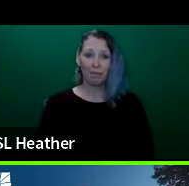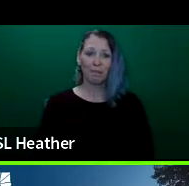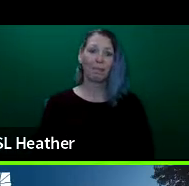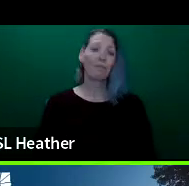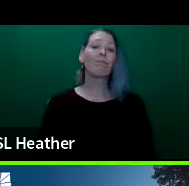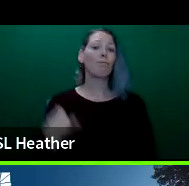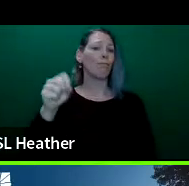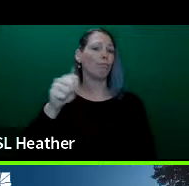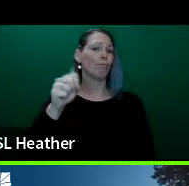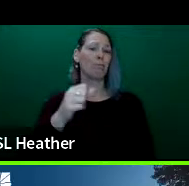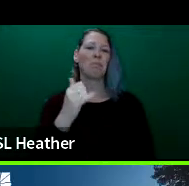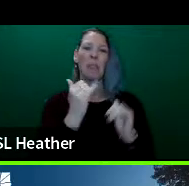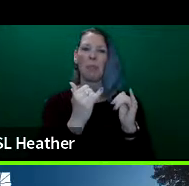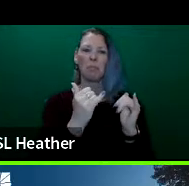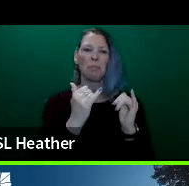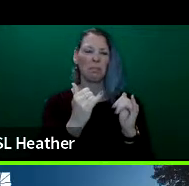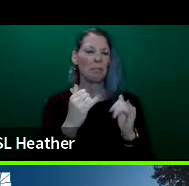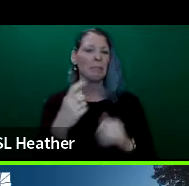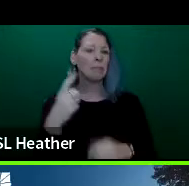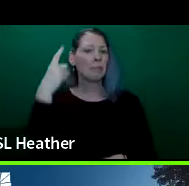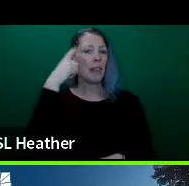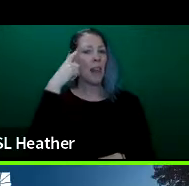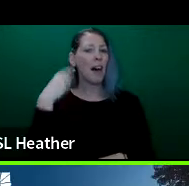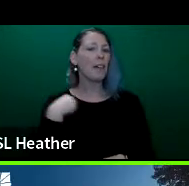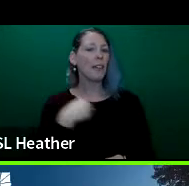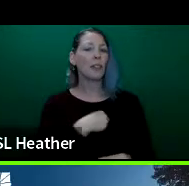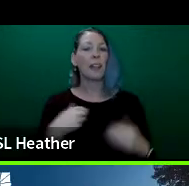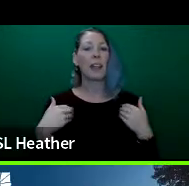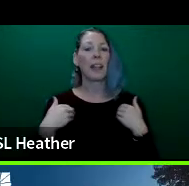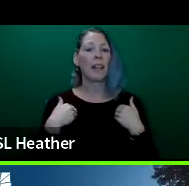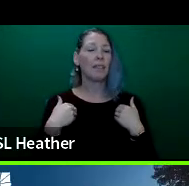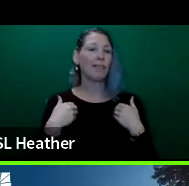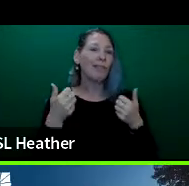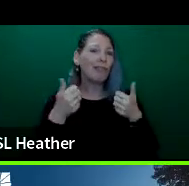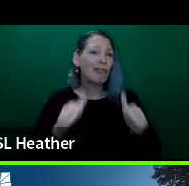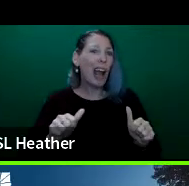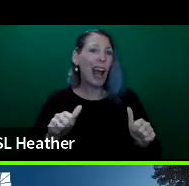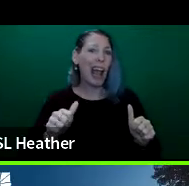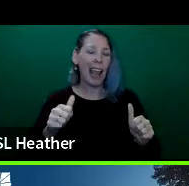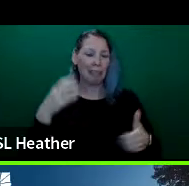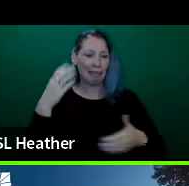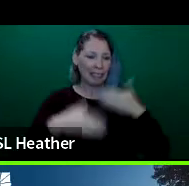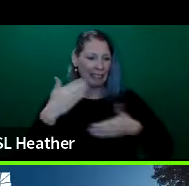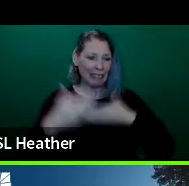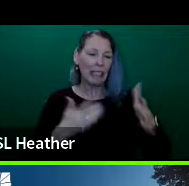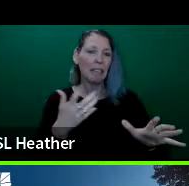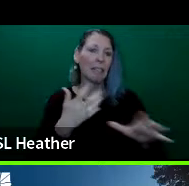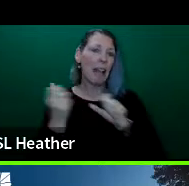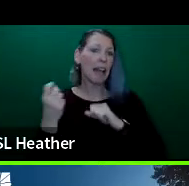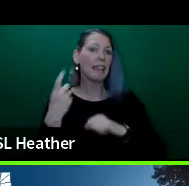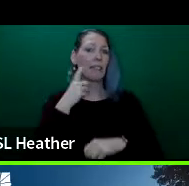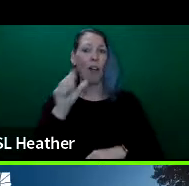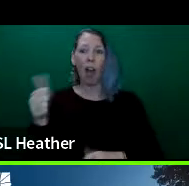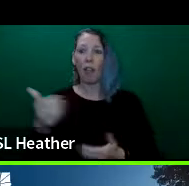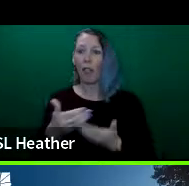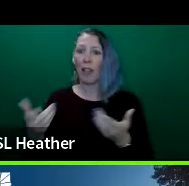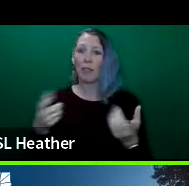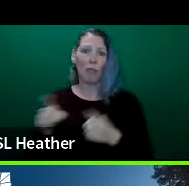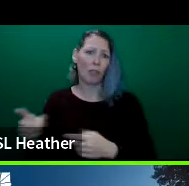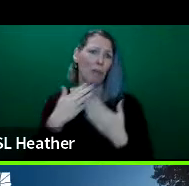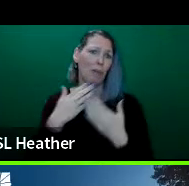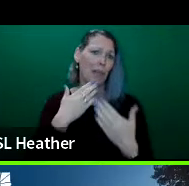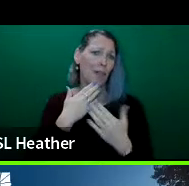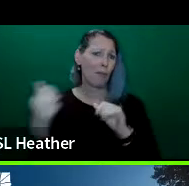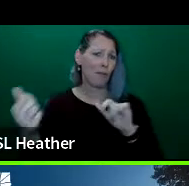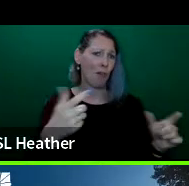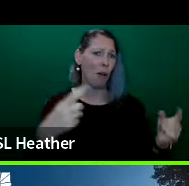Yeah, I'll say the same. I think we've got to trying to get done through things pretty quickly for other things that are going on. So thank you everyone for